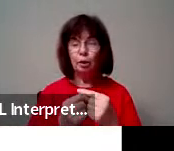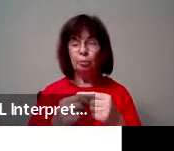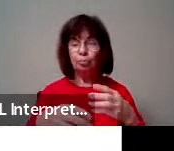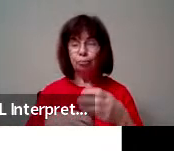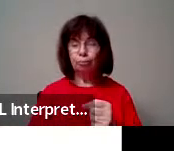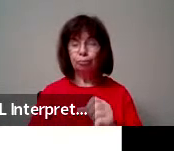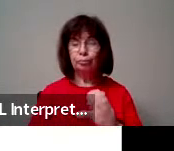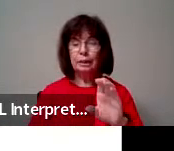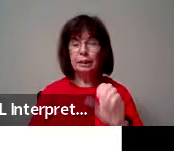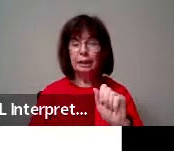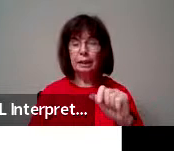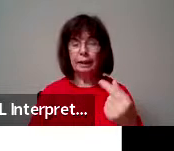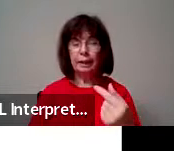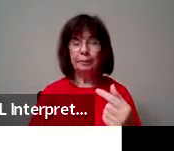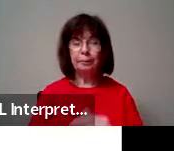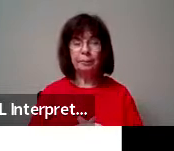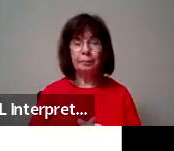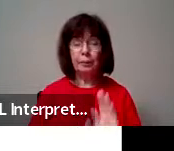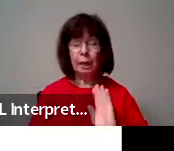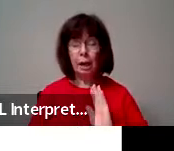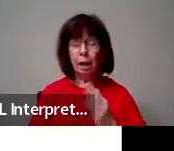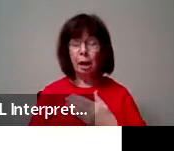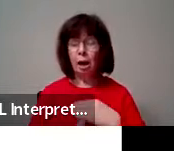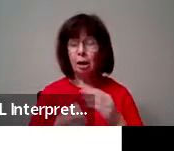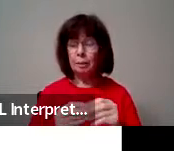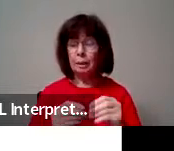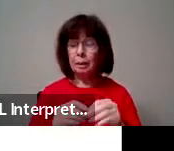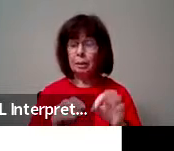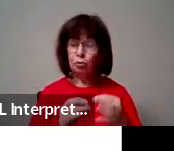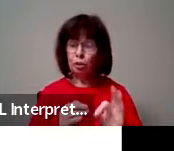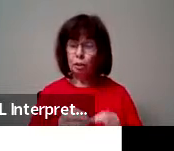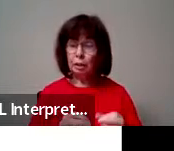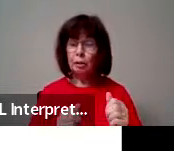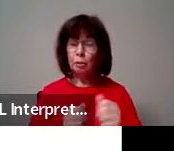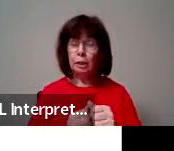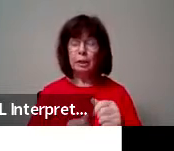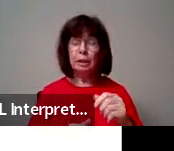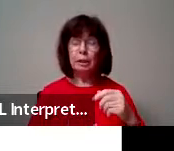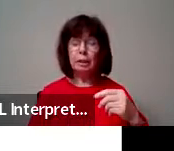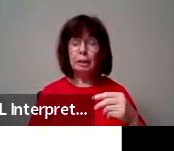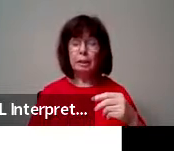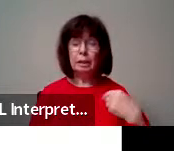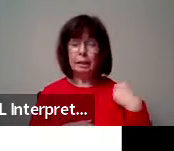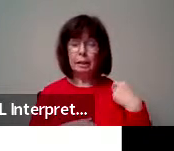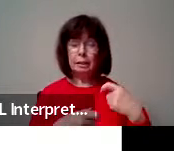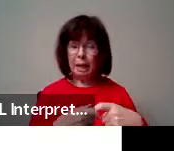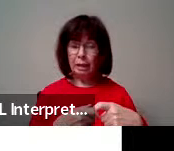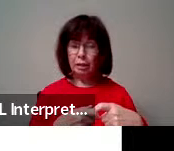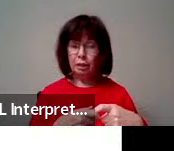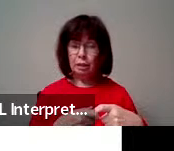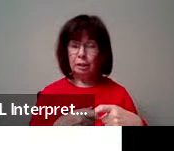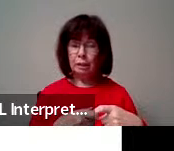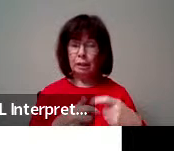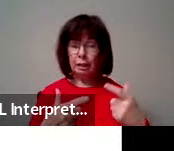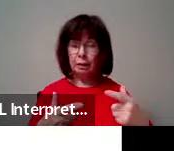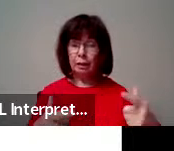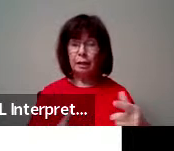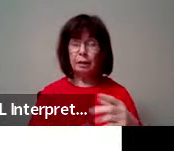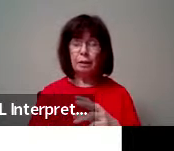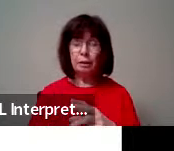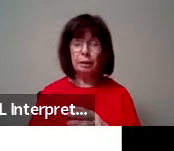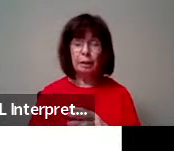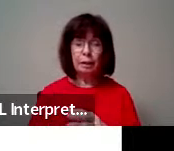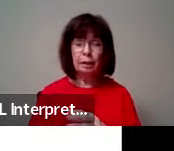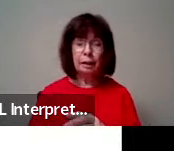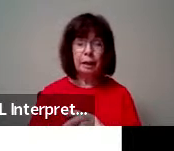see, our meeting is interpreted into Spanish simultaneously, and you can choose the